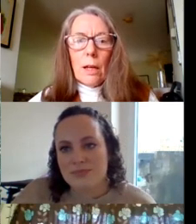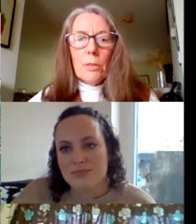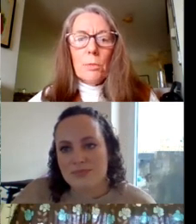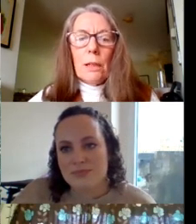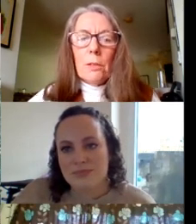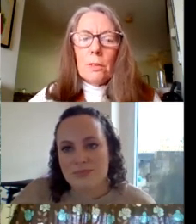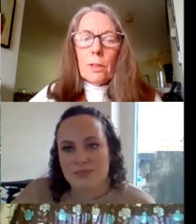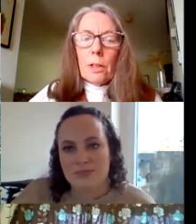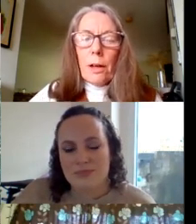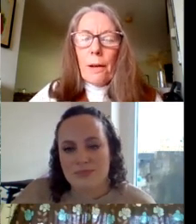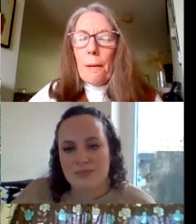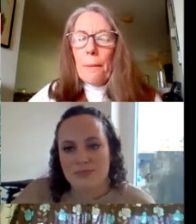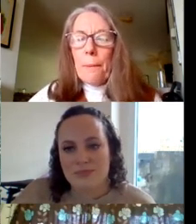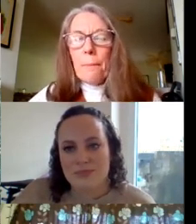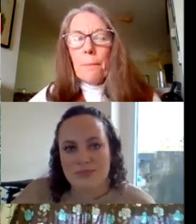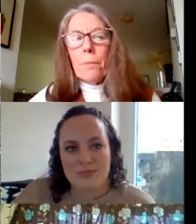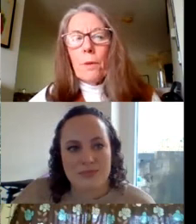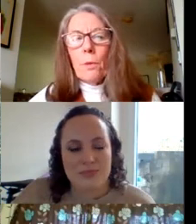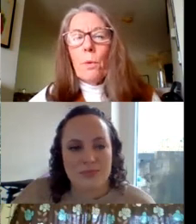As well as